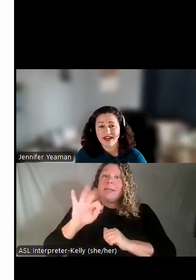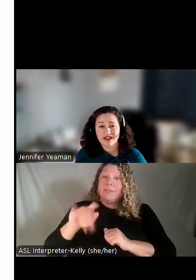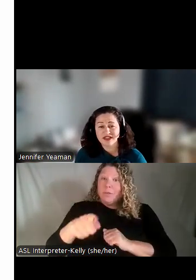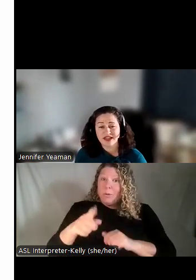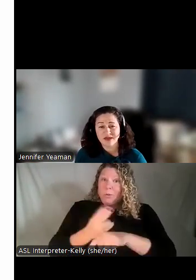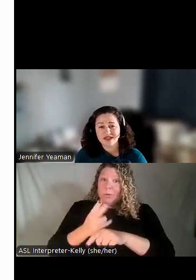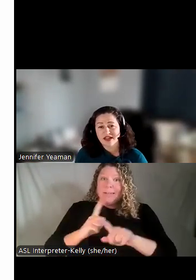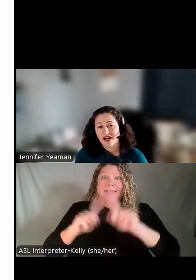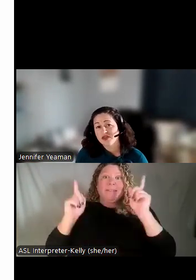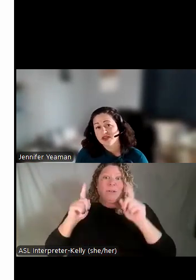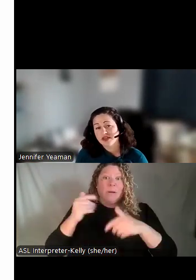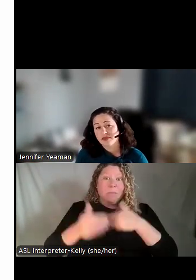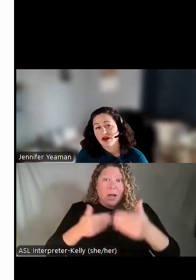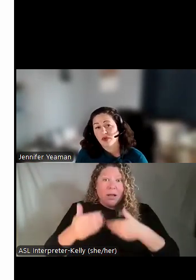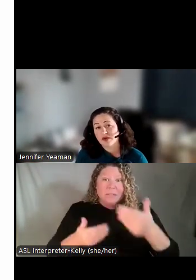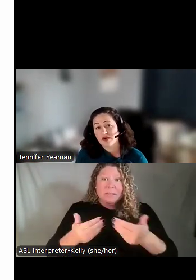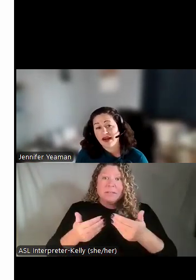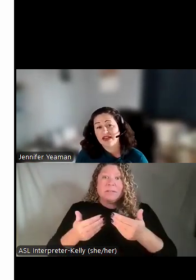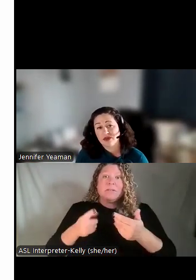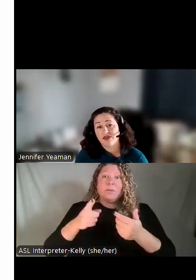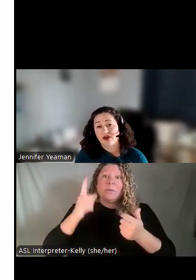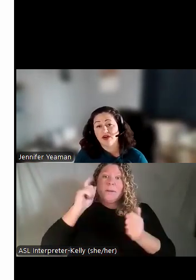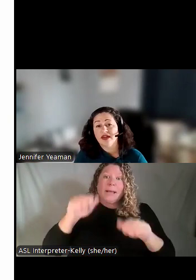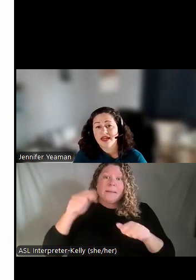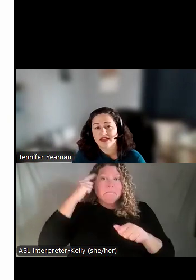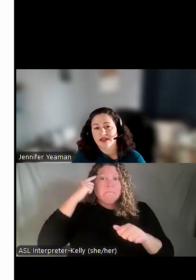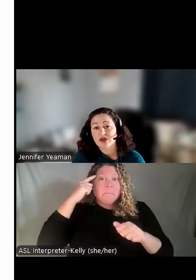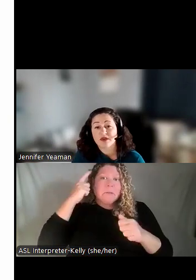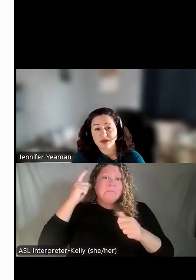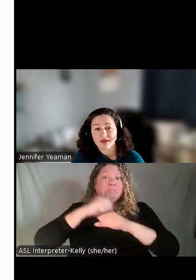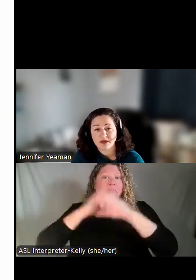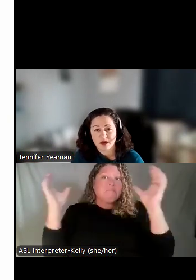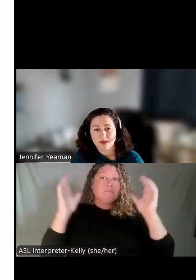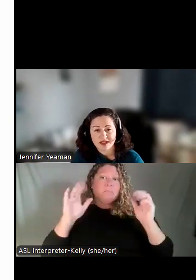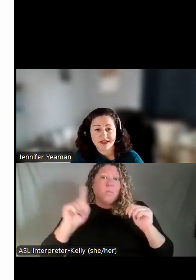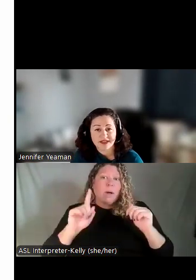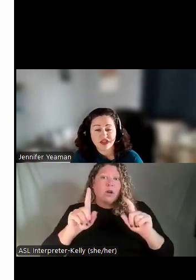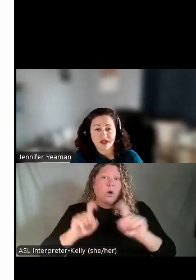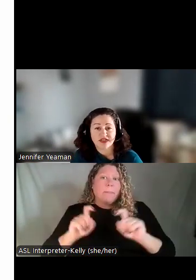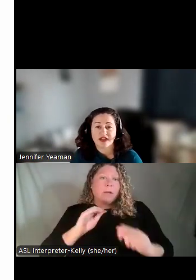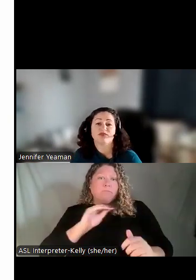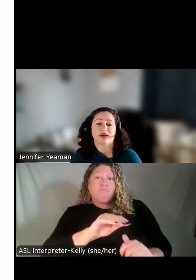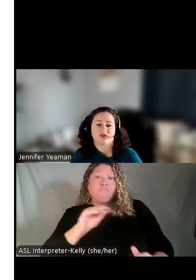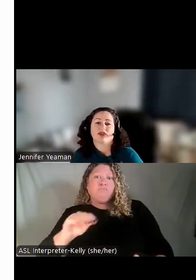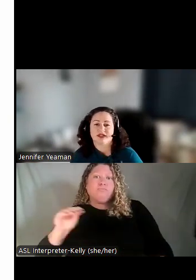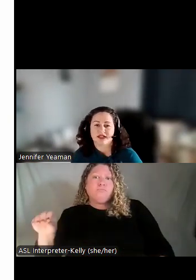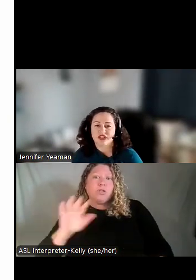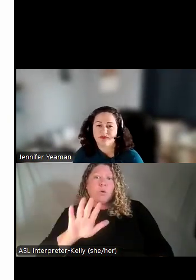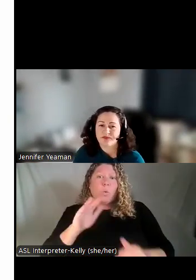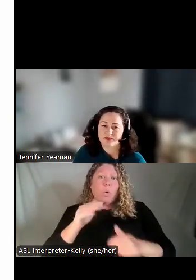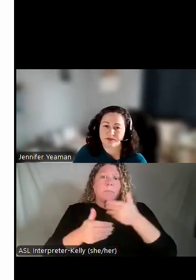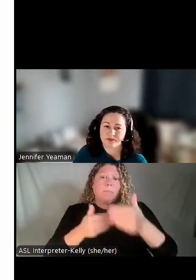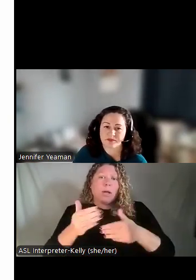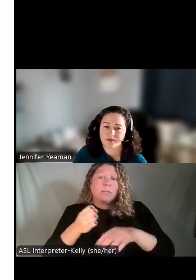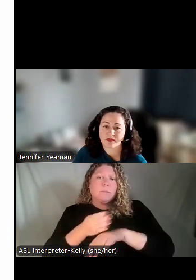or different high-level steps, you can think about where a pilot would fall in your improvement process that you use at your respective